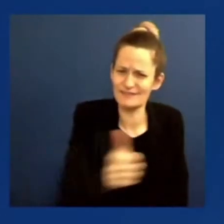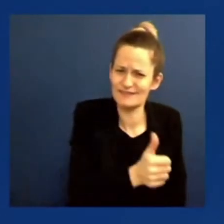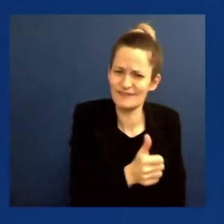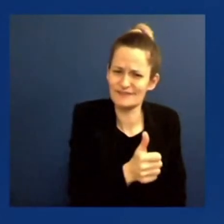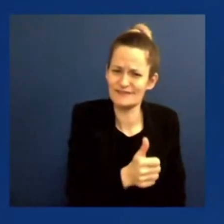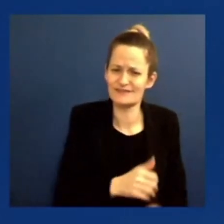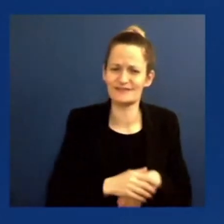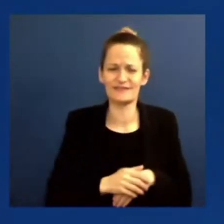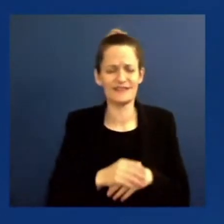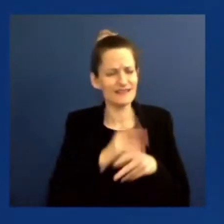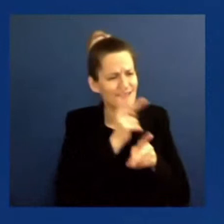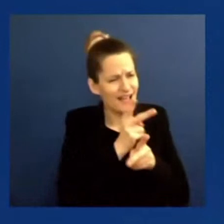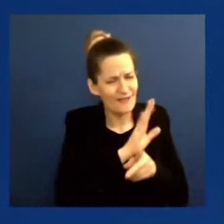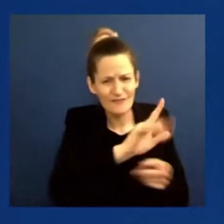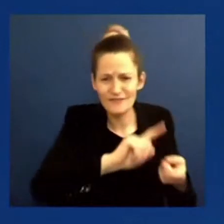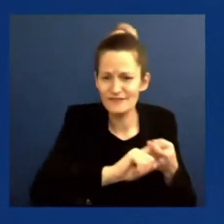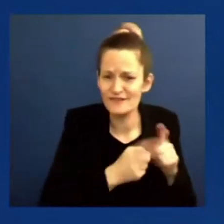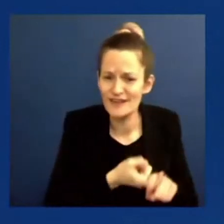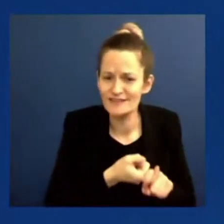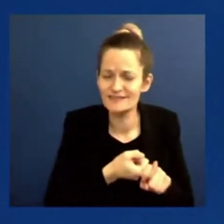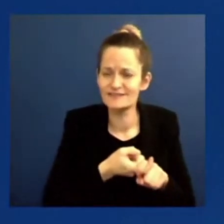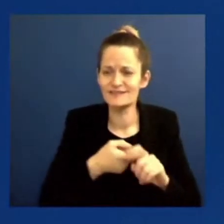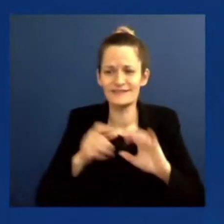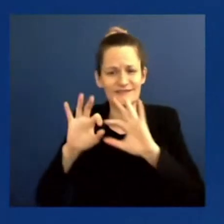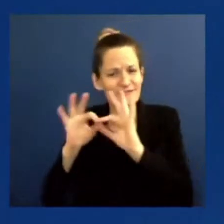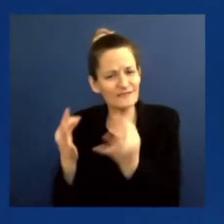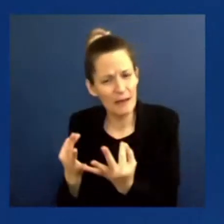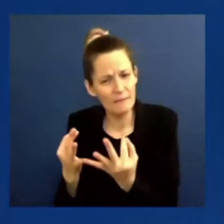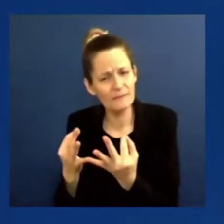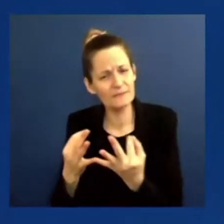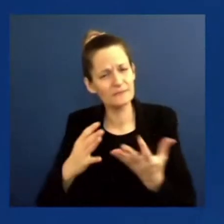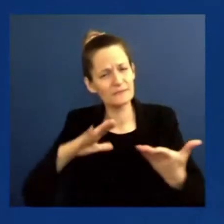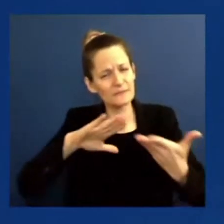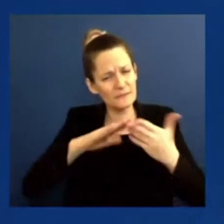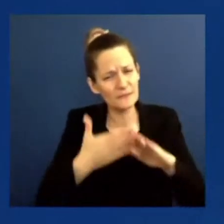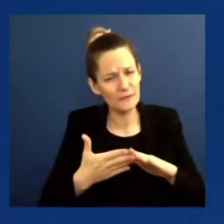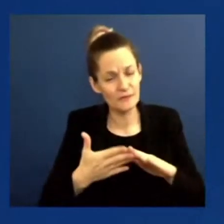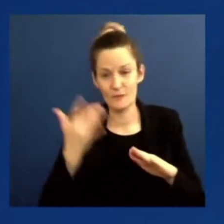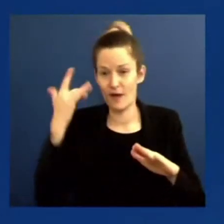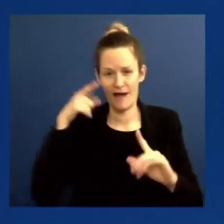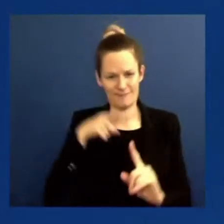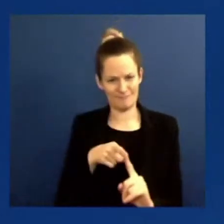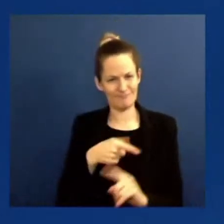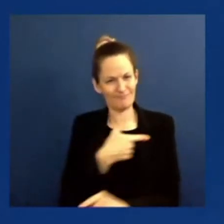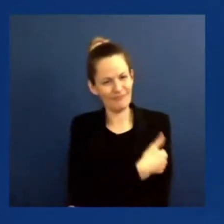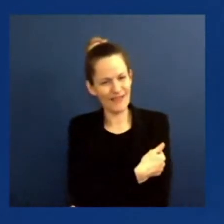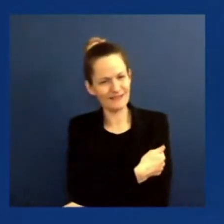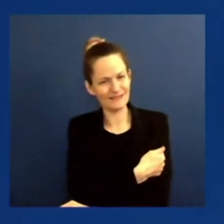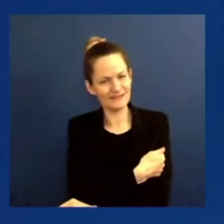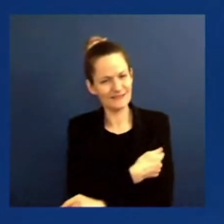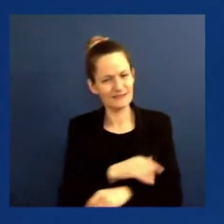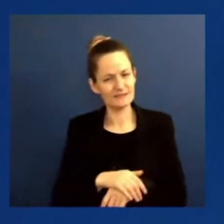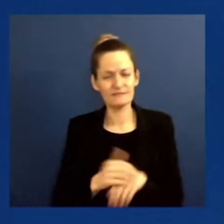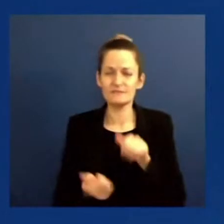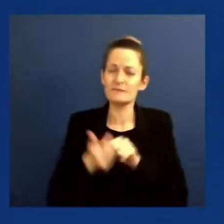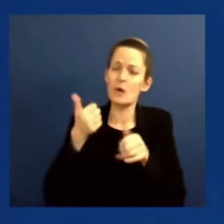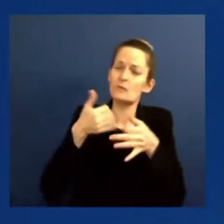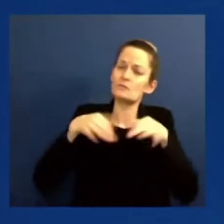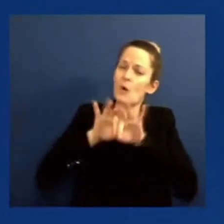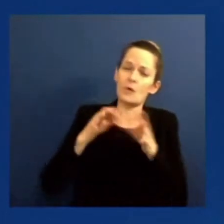we recognized from the start, vaccines are the single most important tool we have in the fight against this